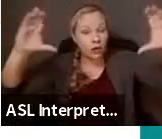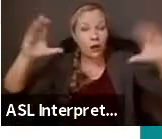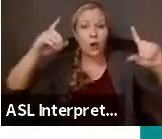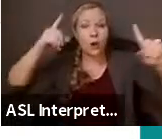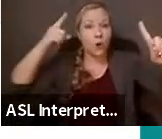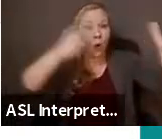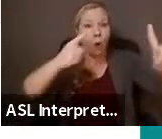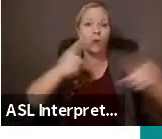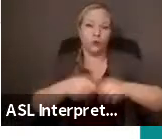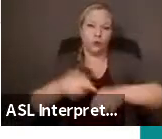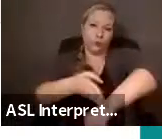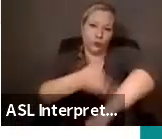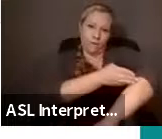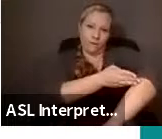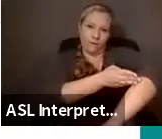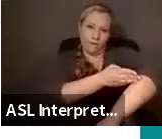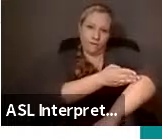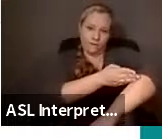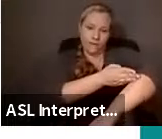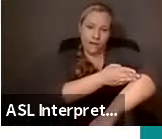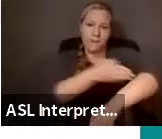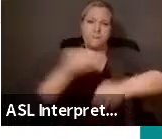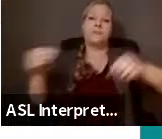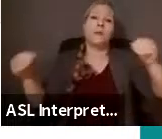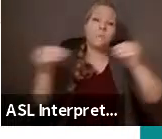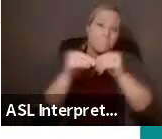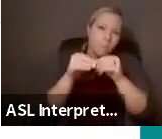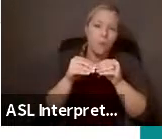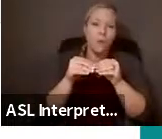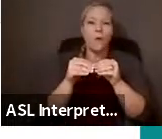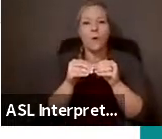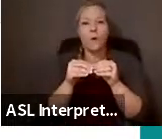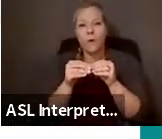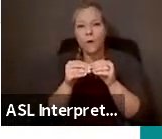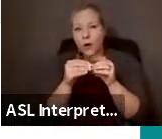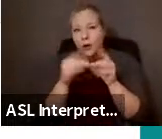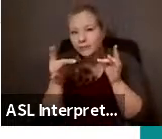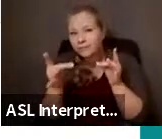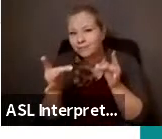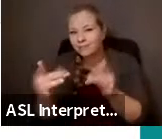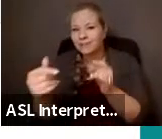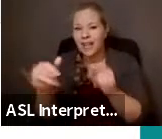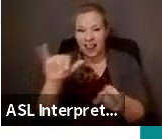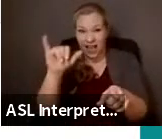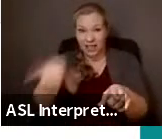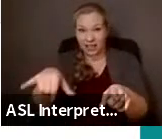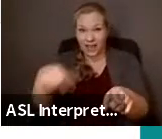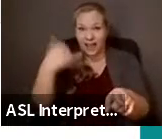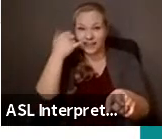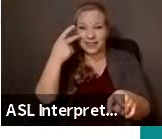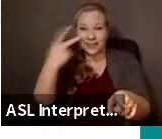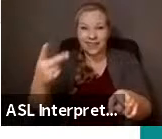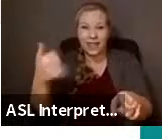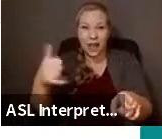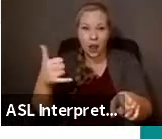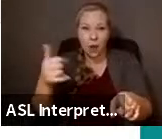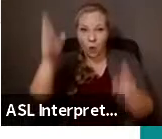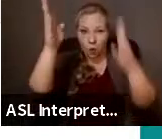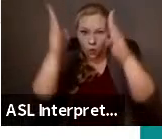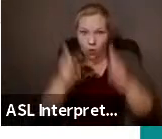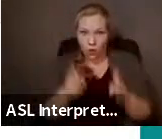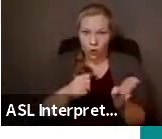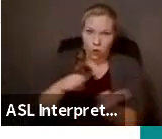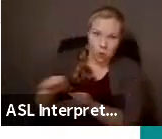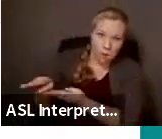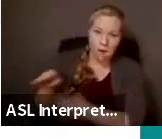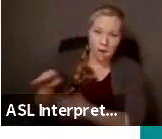improve it so that it more closely resembles that yellow swath connecting Delta Park